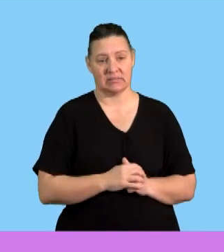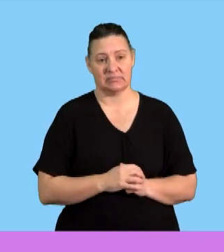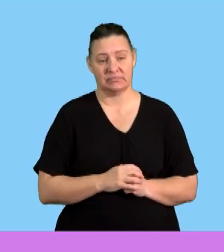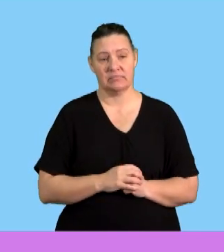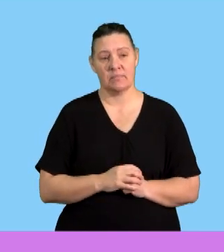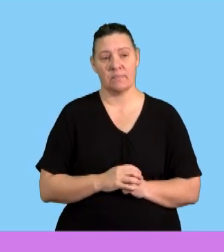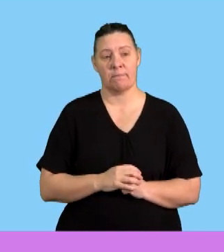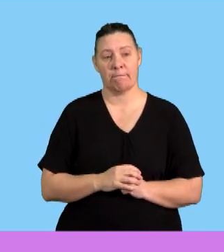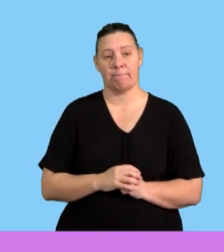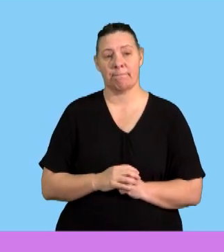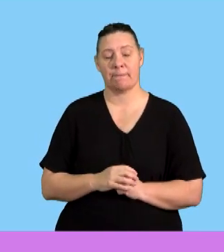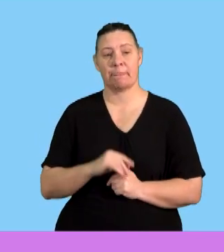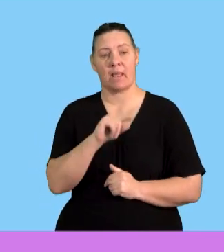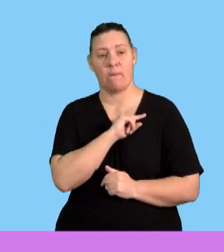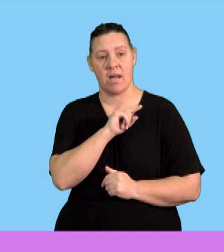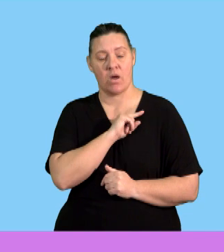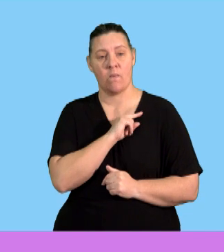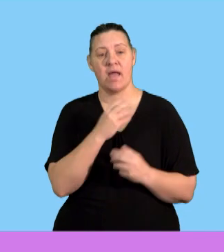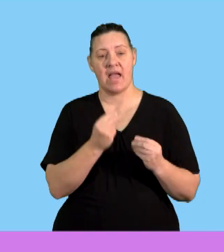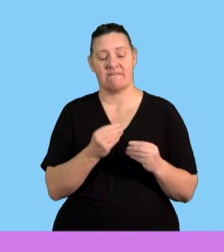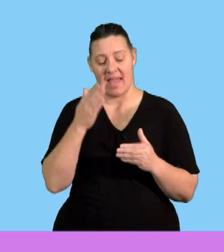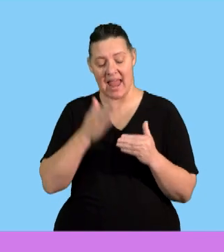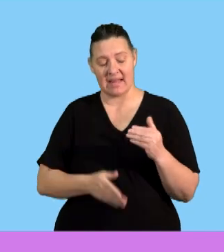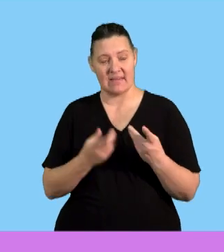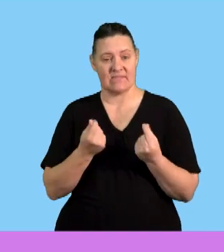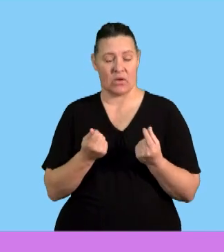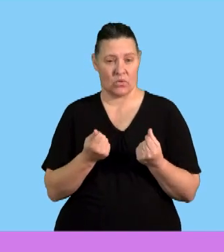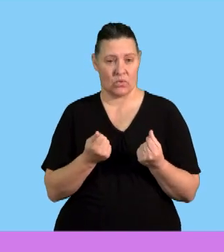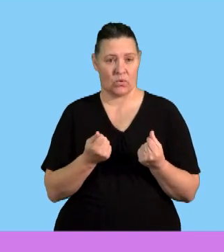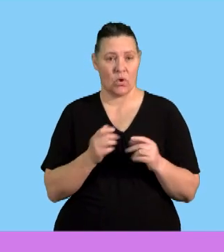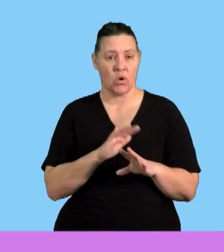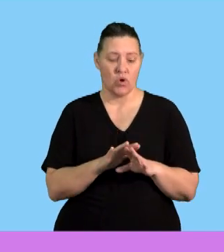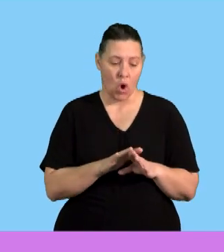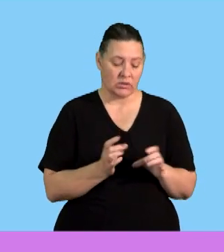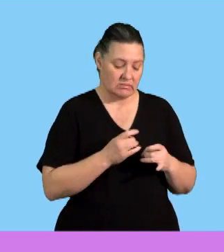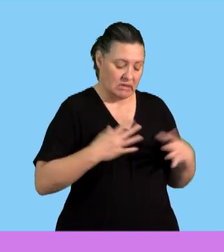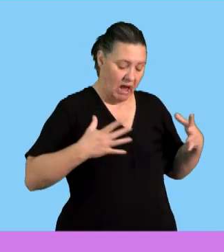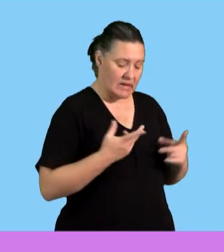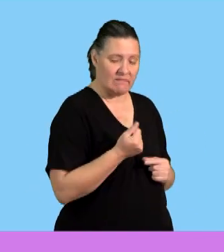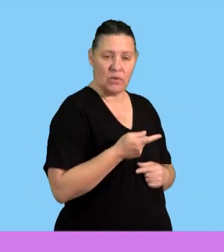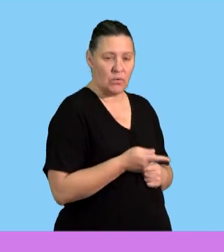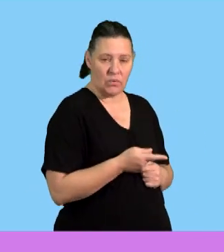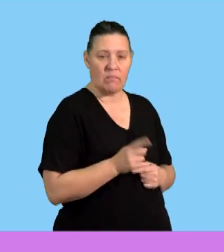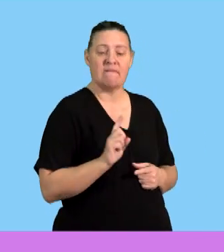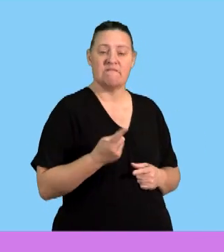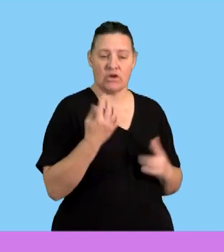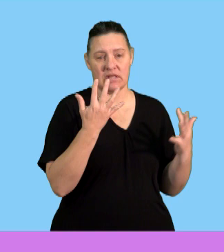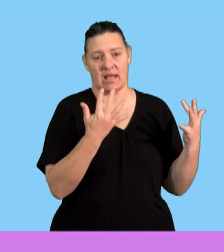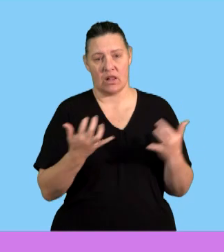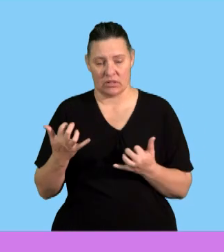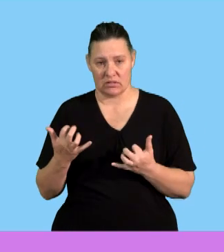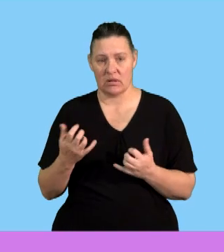invest? Now, because we have the end value and not the initial value, we first need